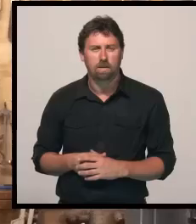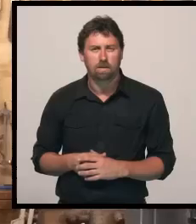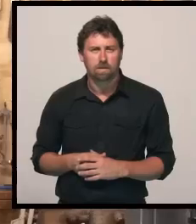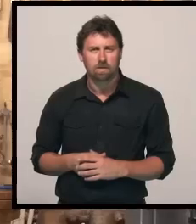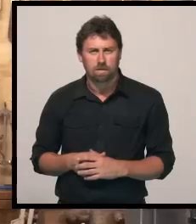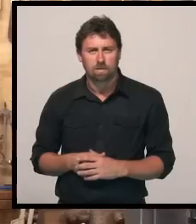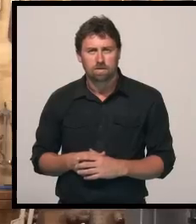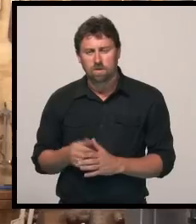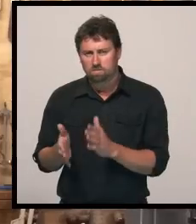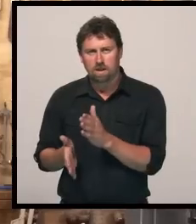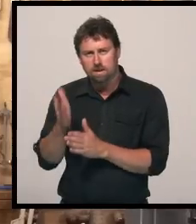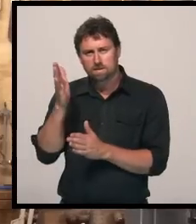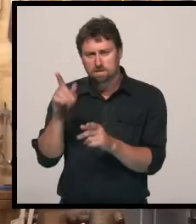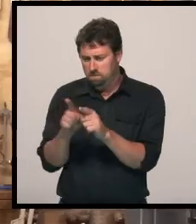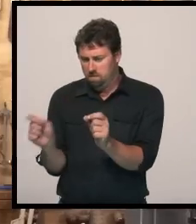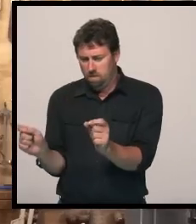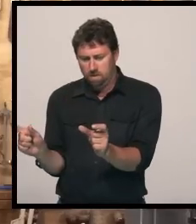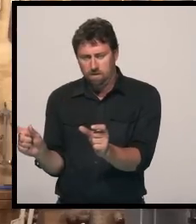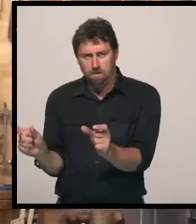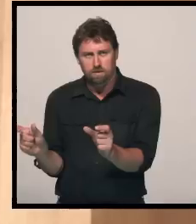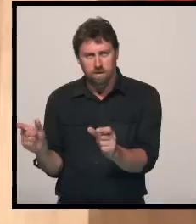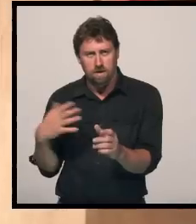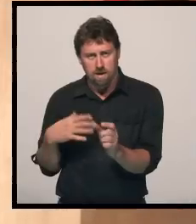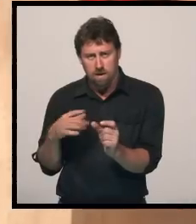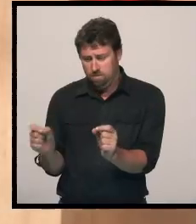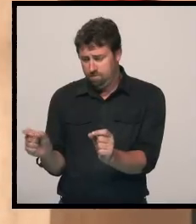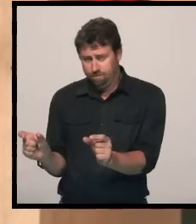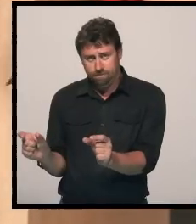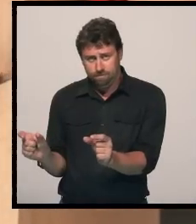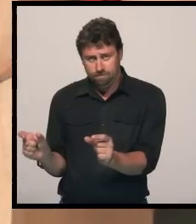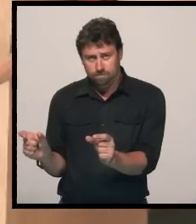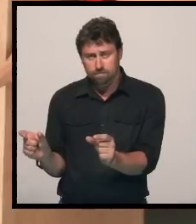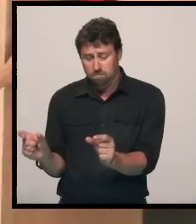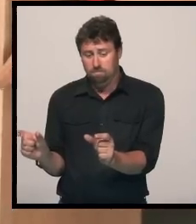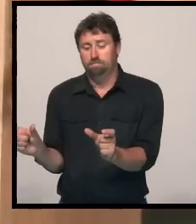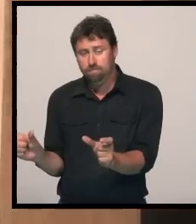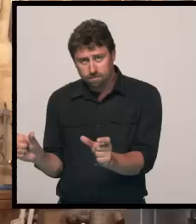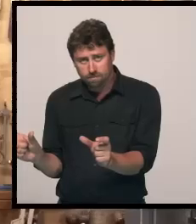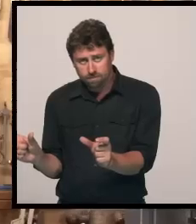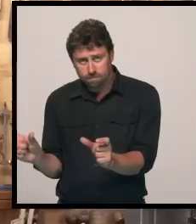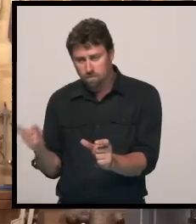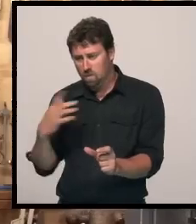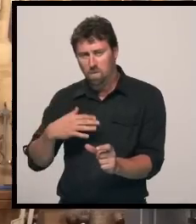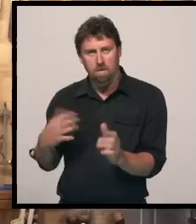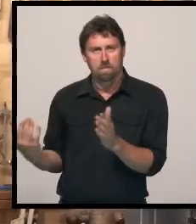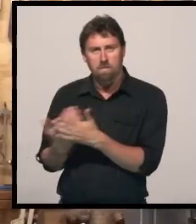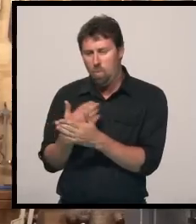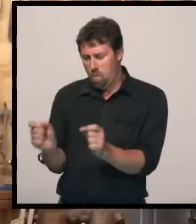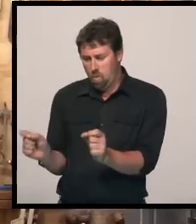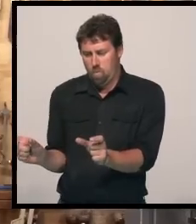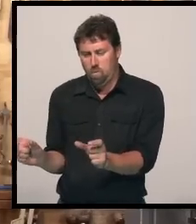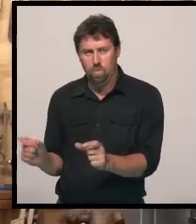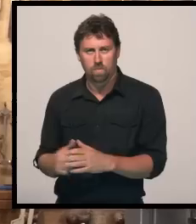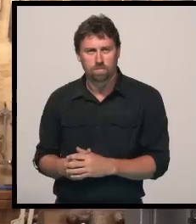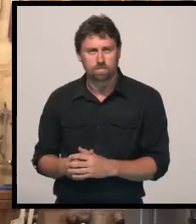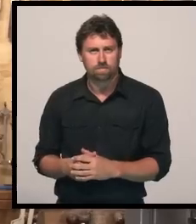that width. So it's got to be the width of your stand plus however far you want it to protrude.